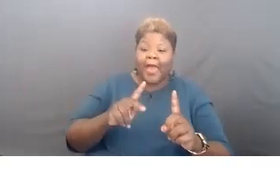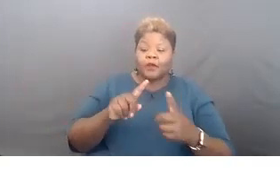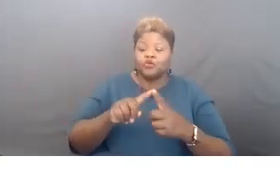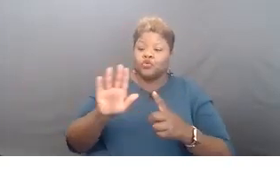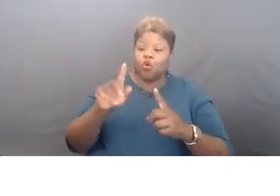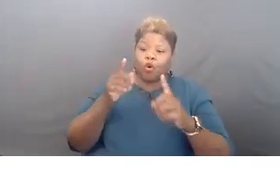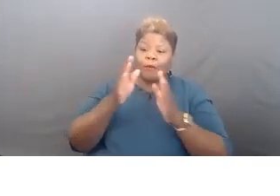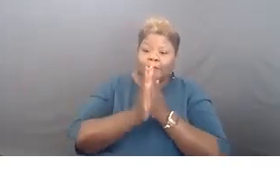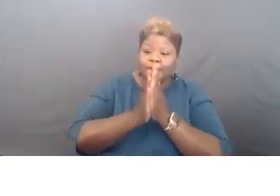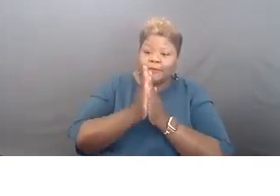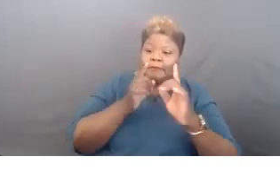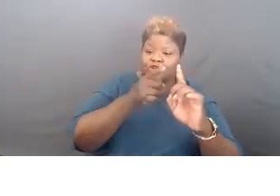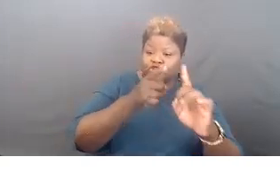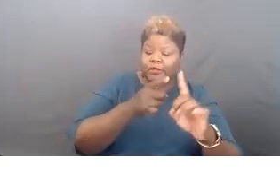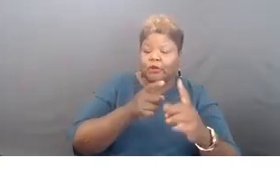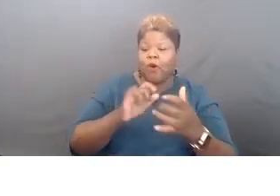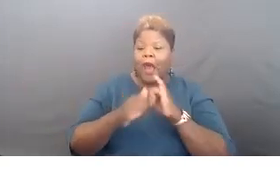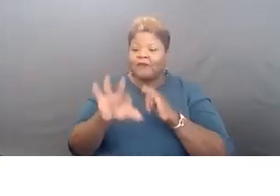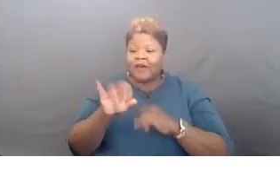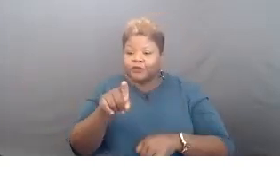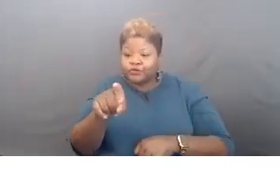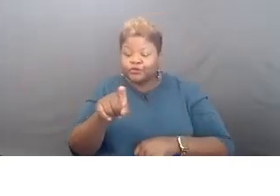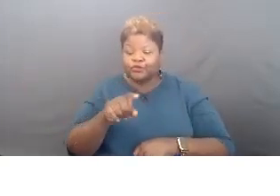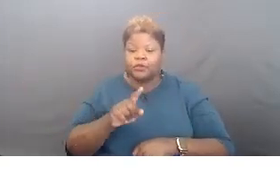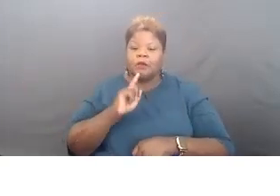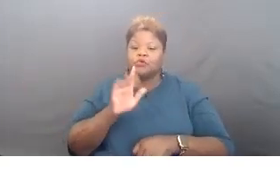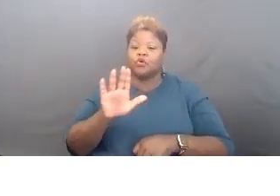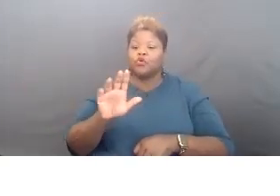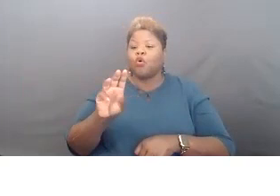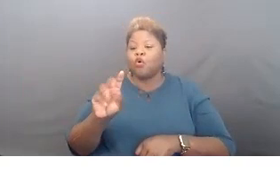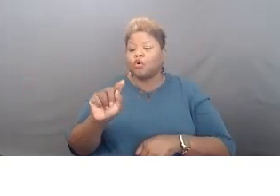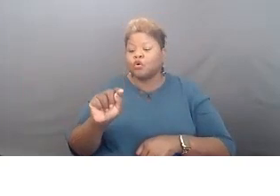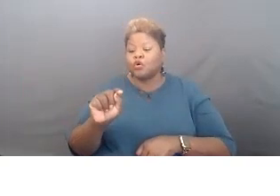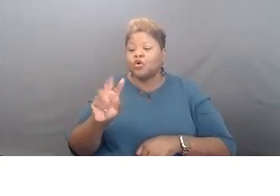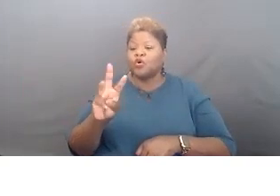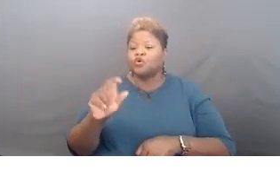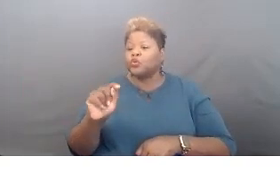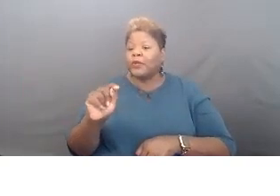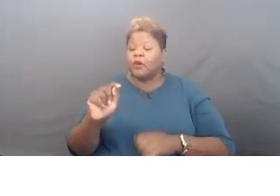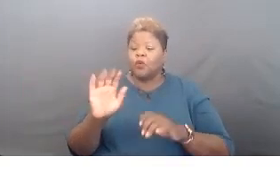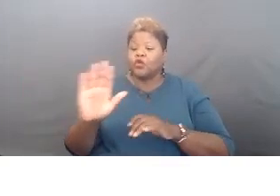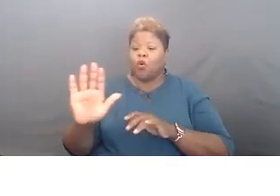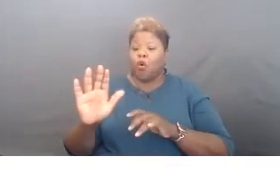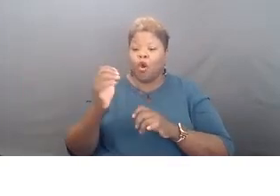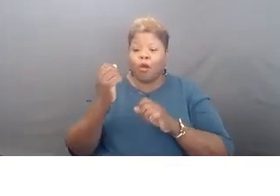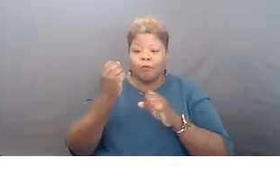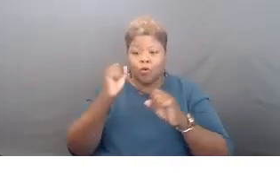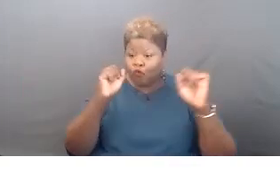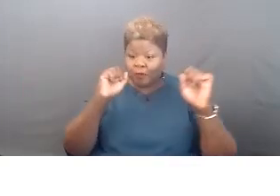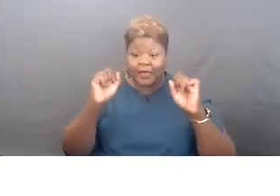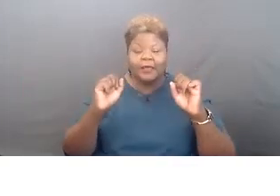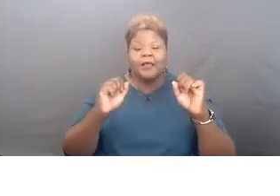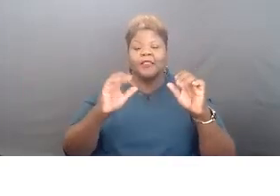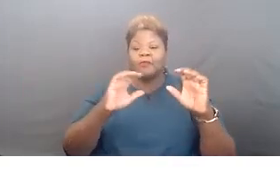to where they can find you. So making sure that you're scheduling tweets along your hashtag movement that bring people back to your original mission or bring them